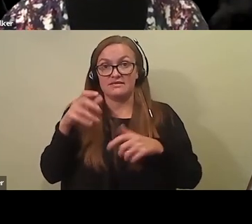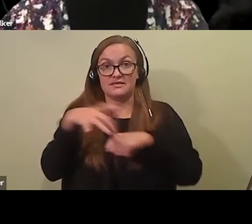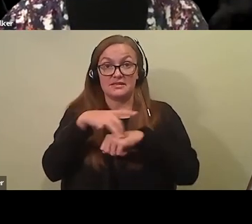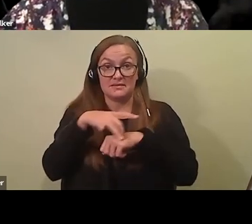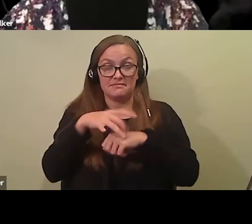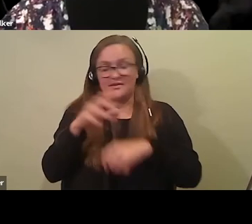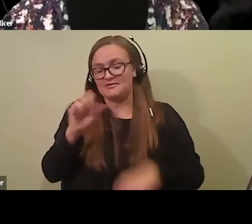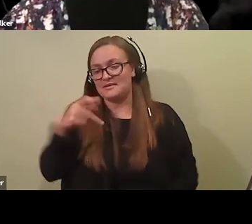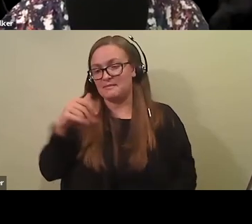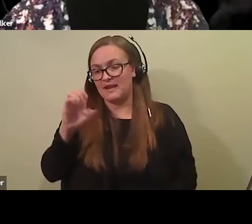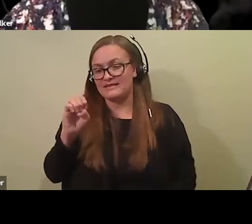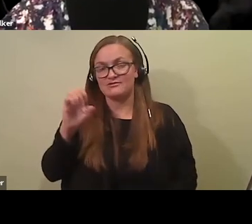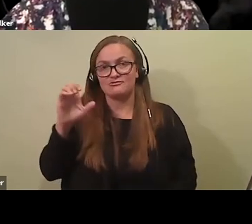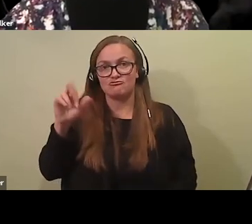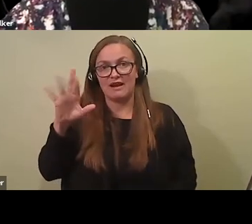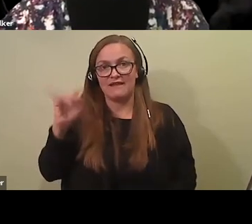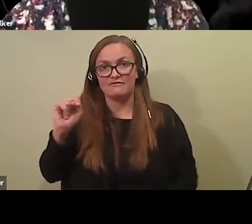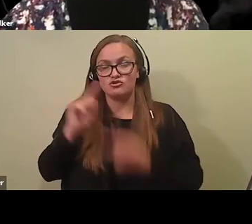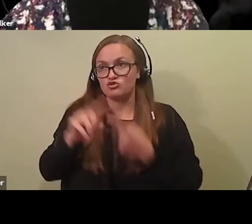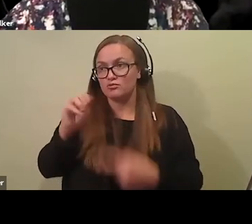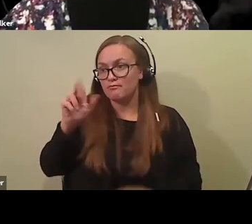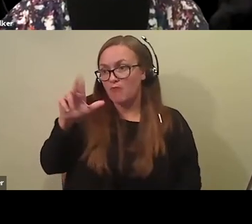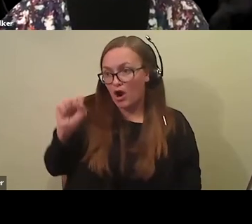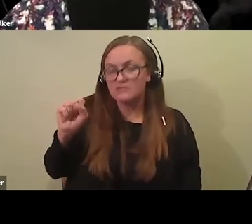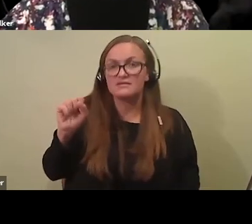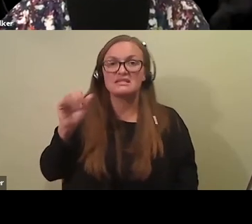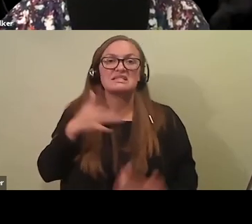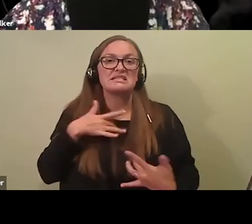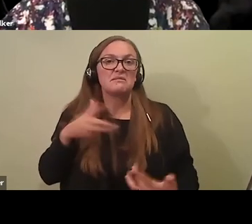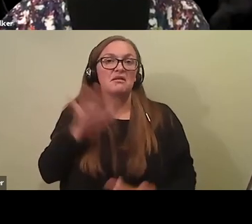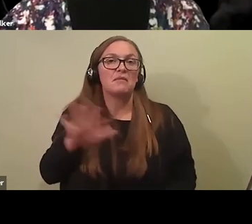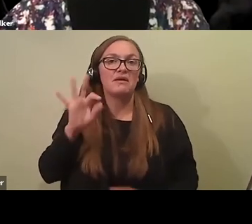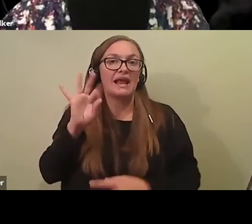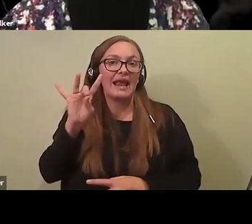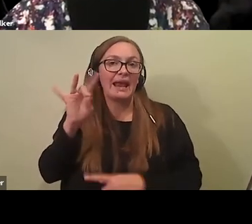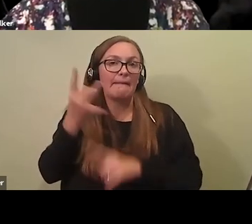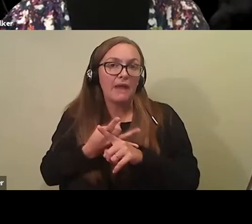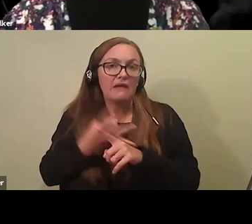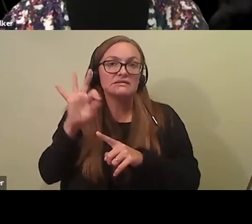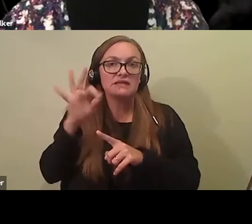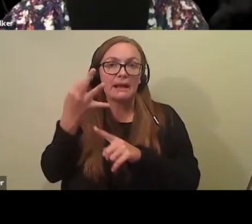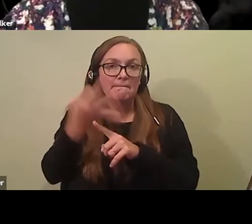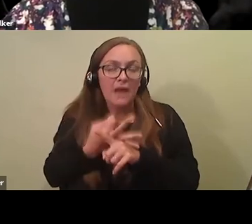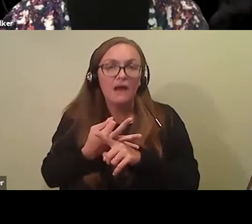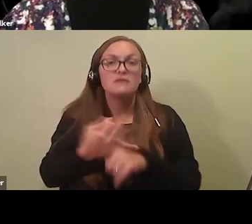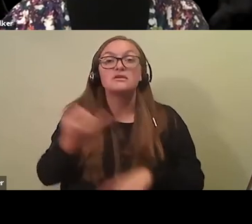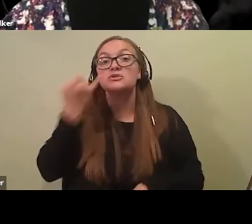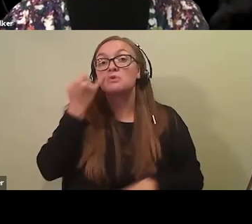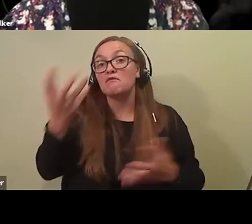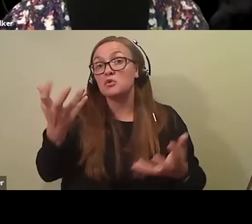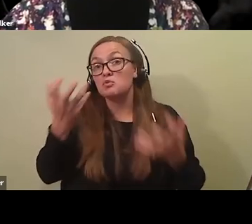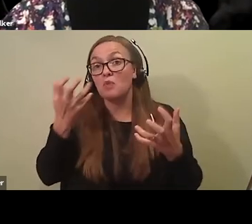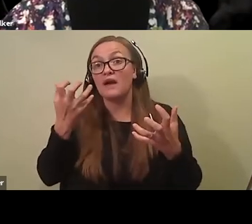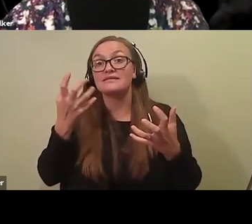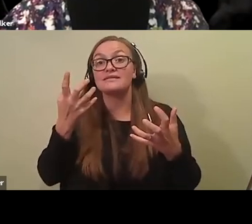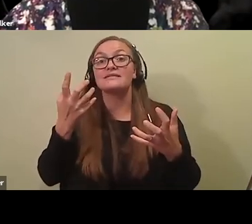is typically about 8 or 9 months. So if you wanted a realistic film about a trip to Mars, you'd have to do a lot